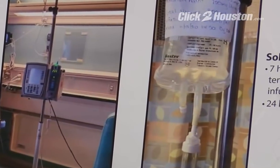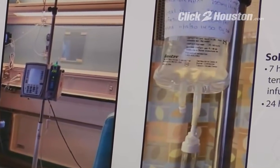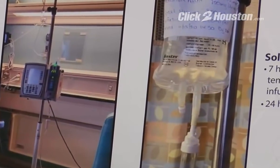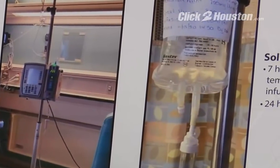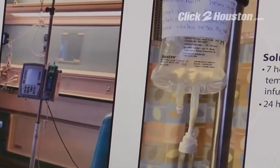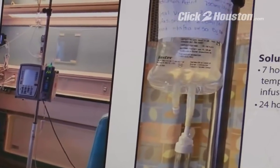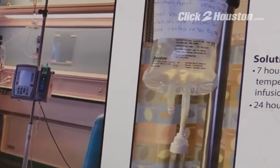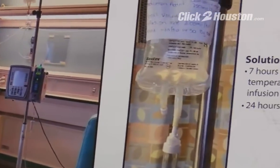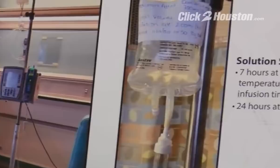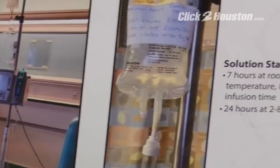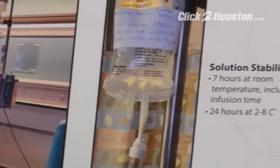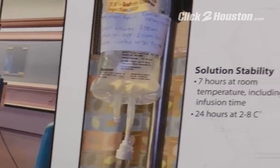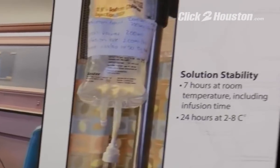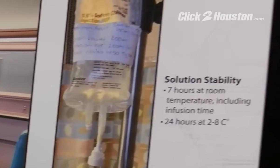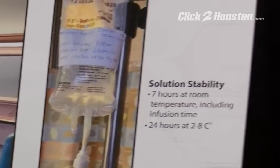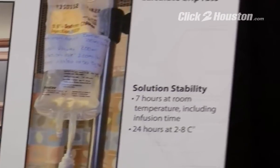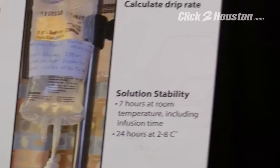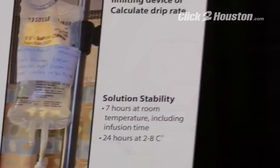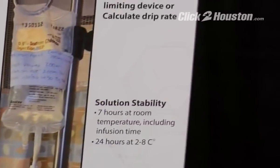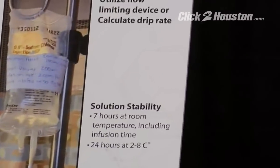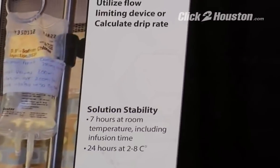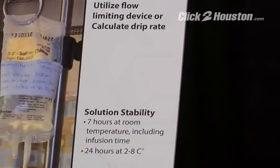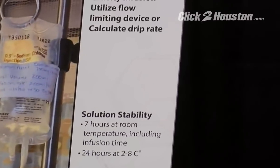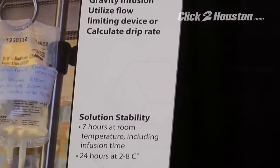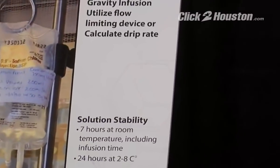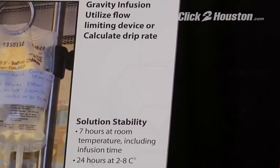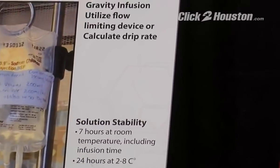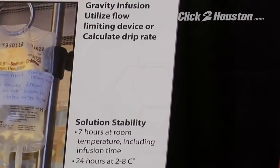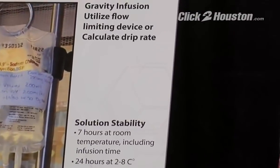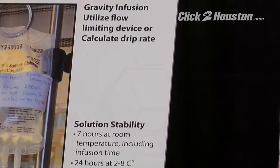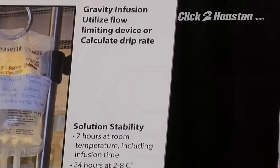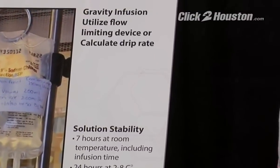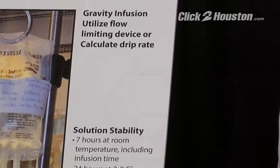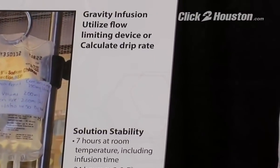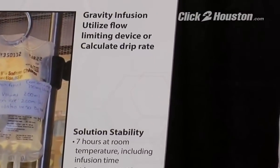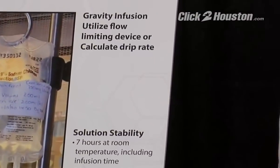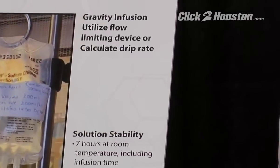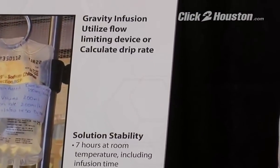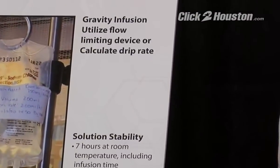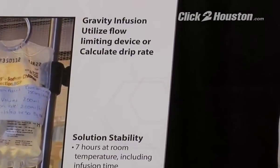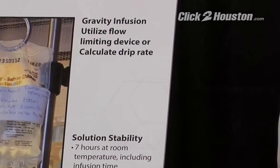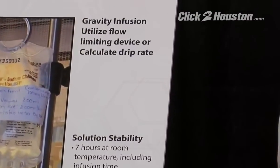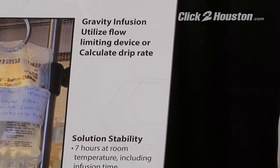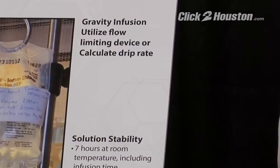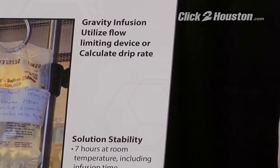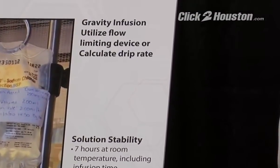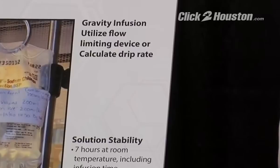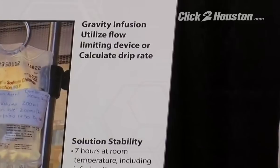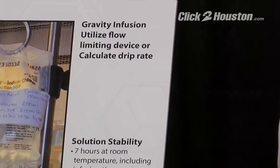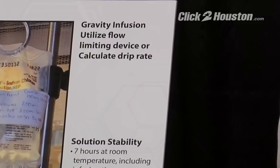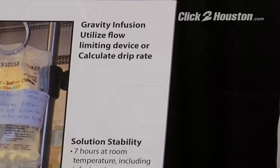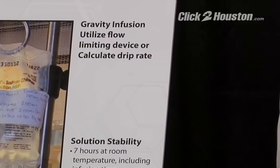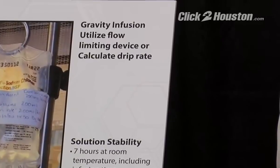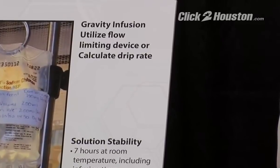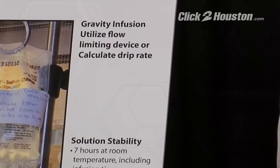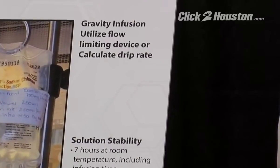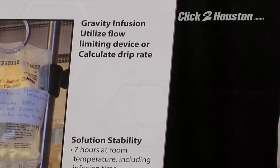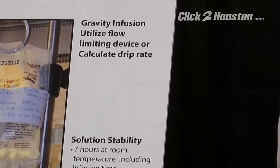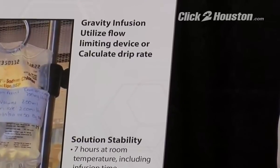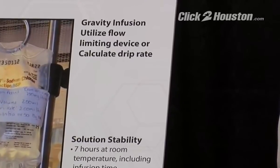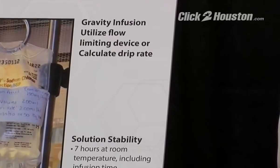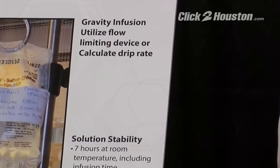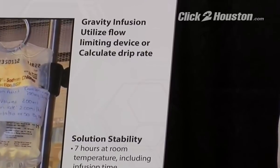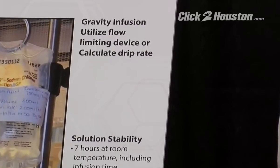would see in any type of hospital setting. And all it takes is 1 hour, and then the treatment is complete. And